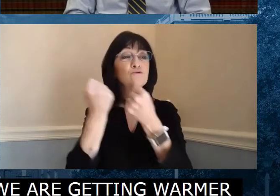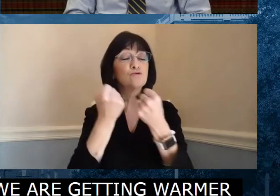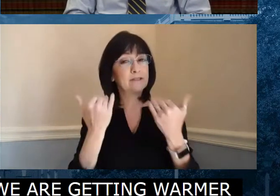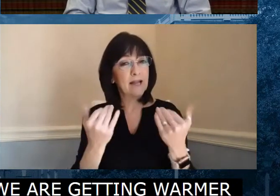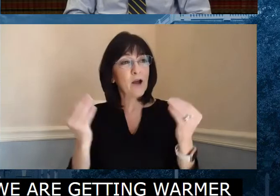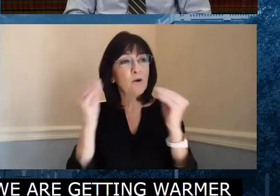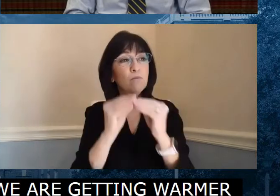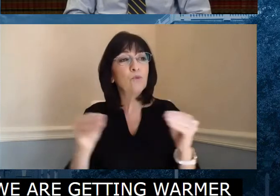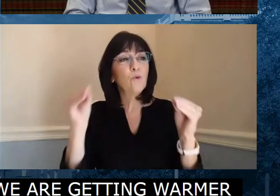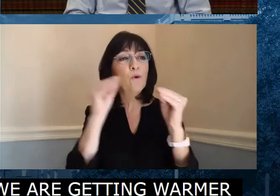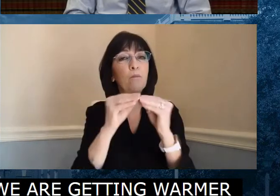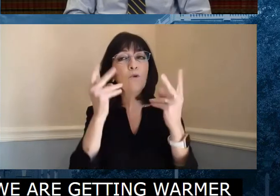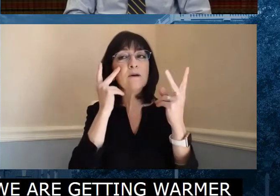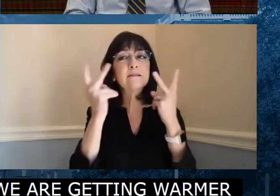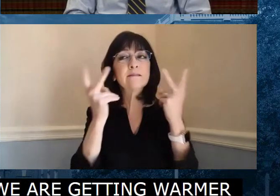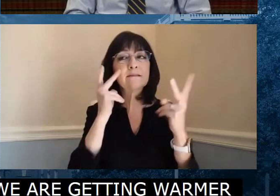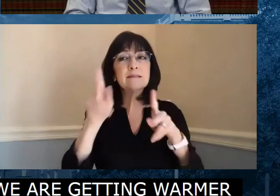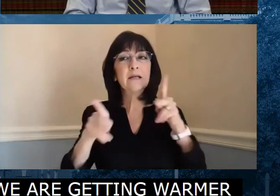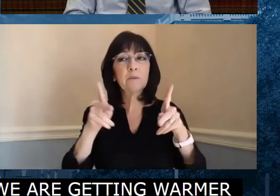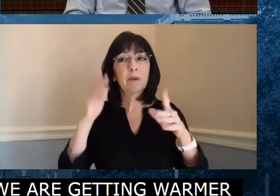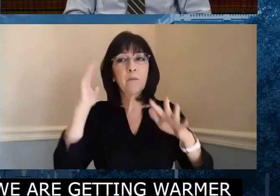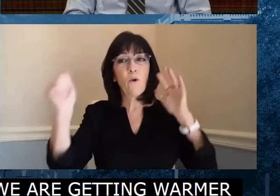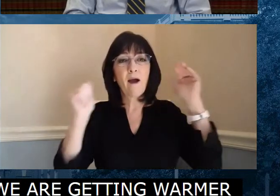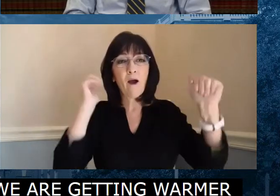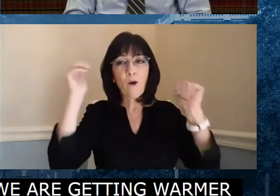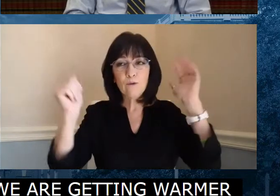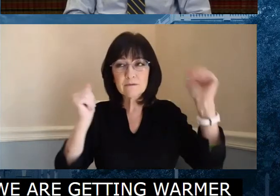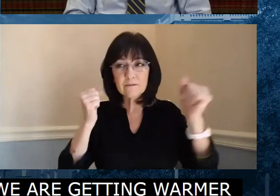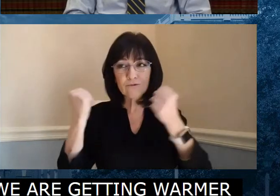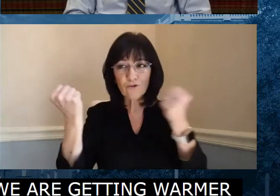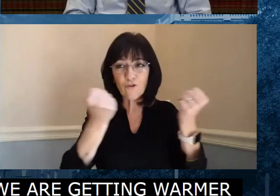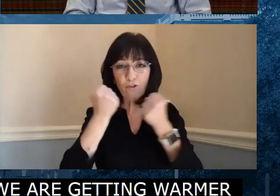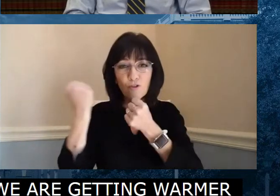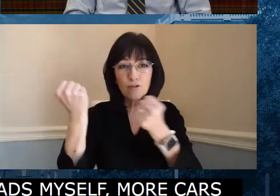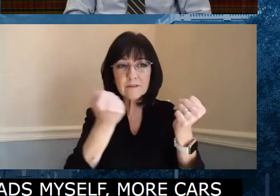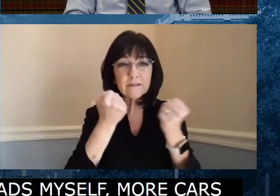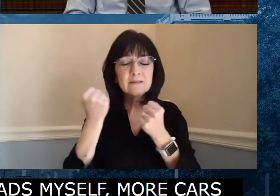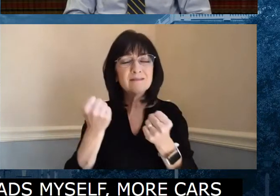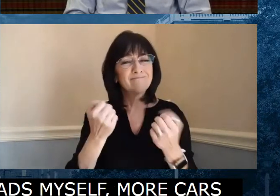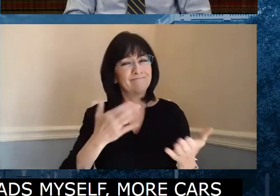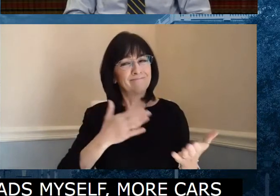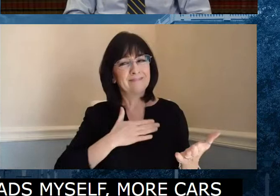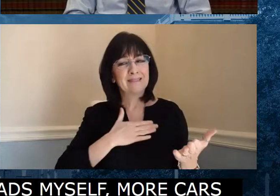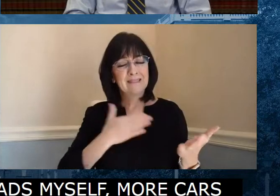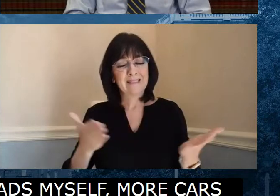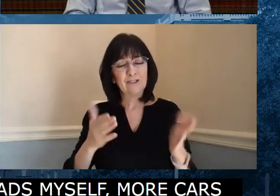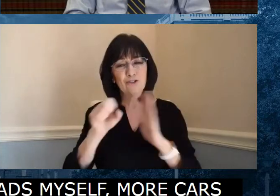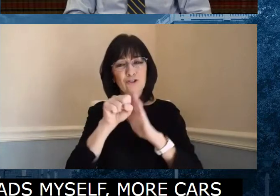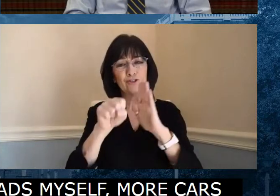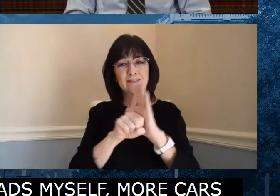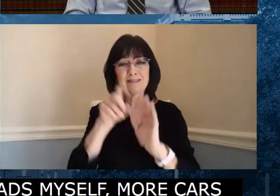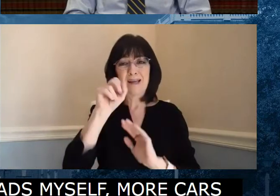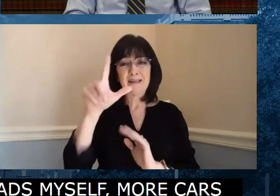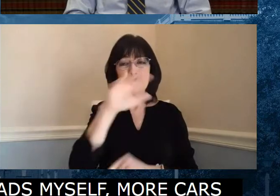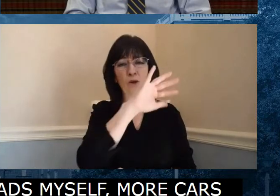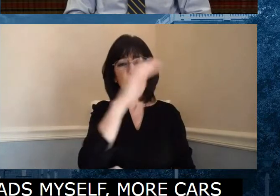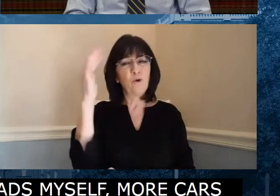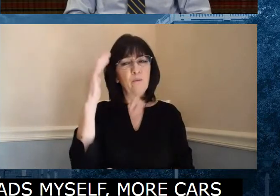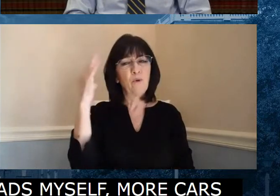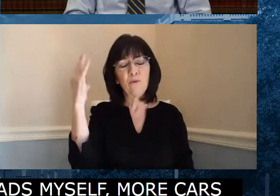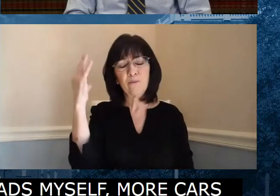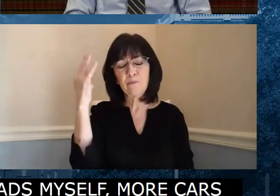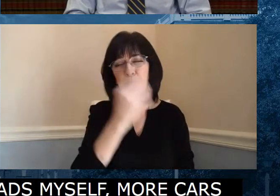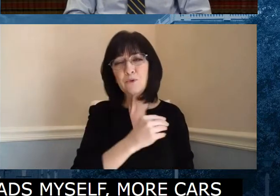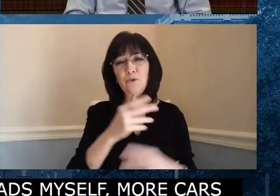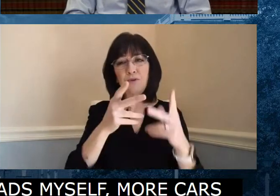people getting outdoors. We have beautiful outdoor spaces in our state parks, local parks,